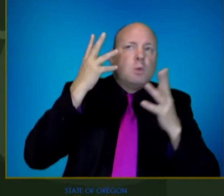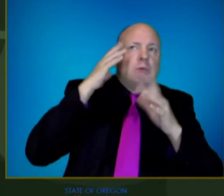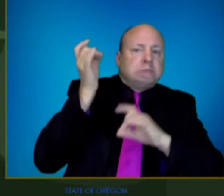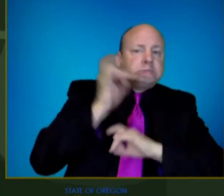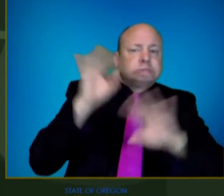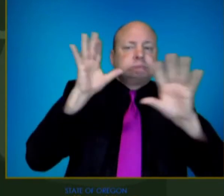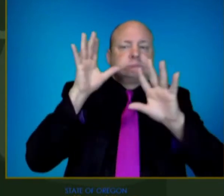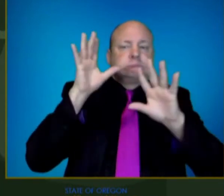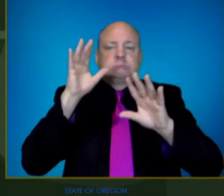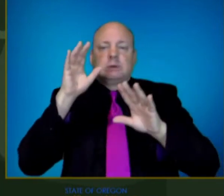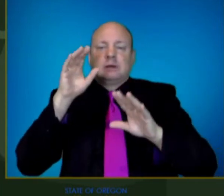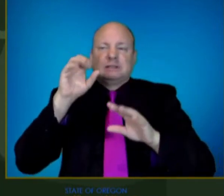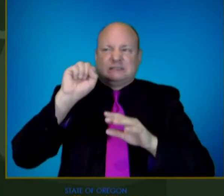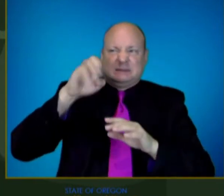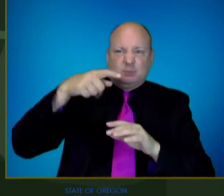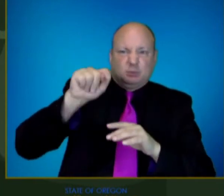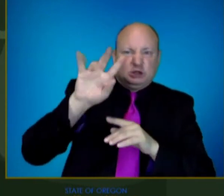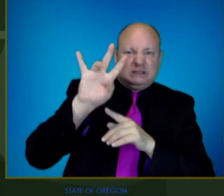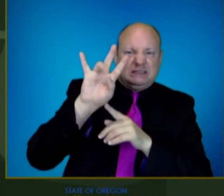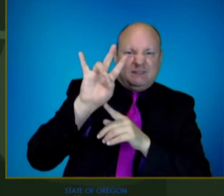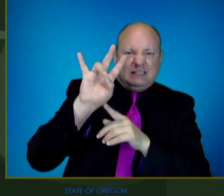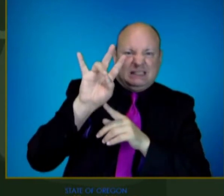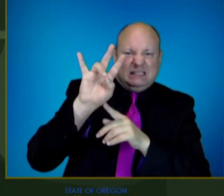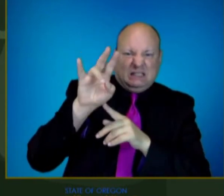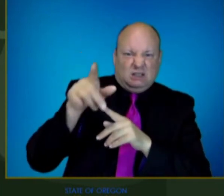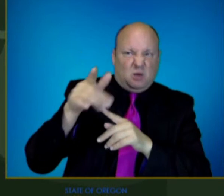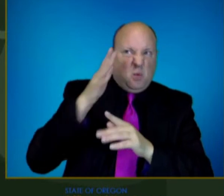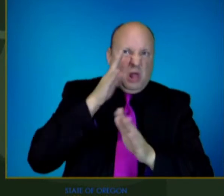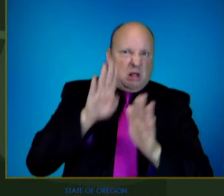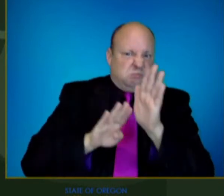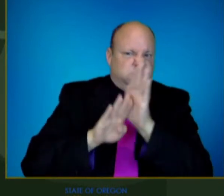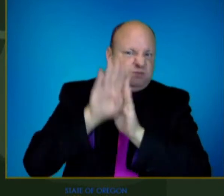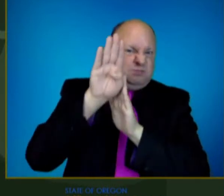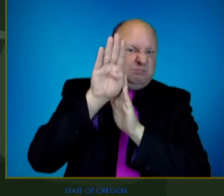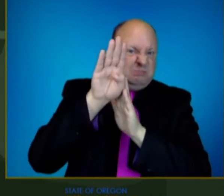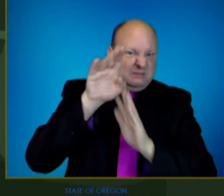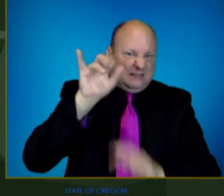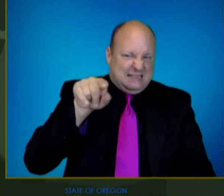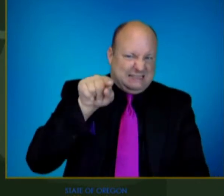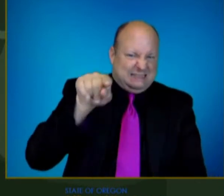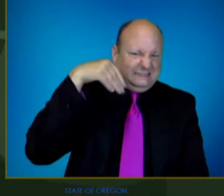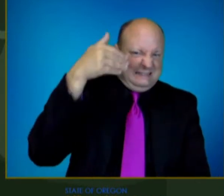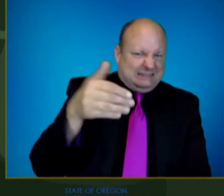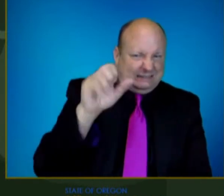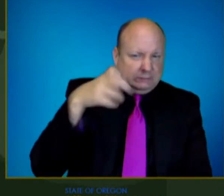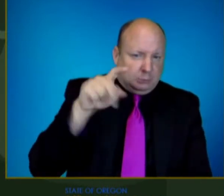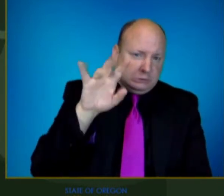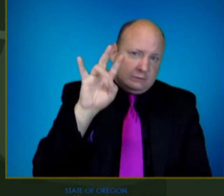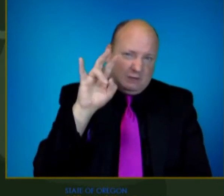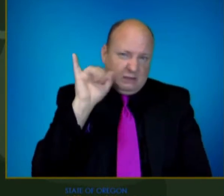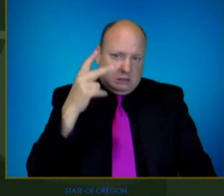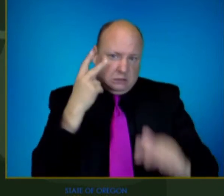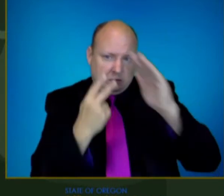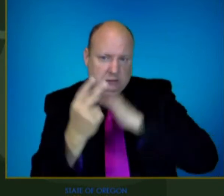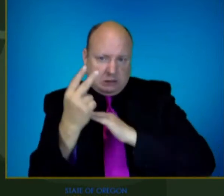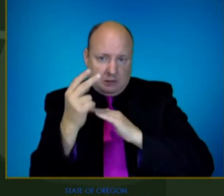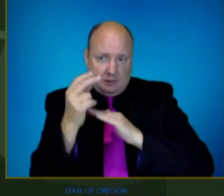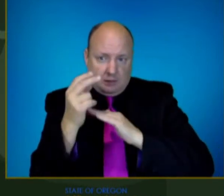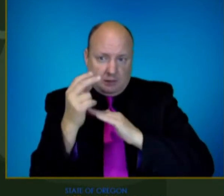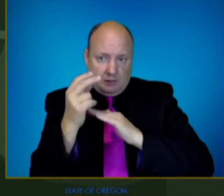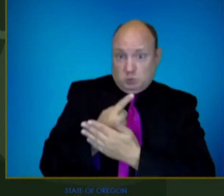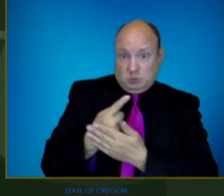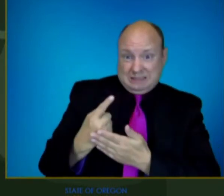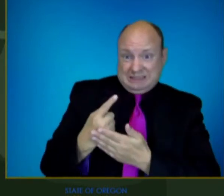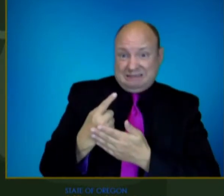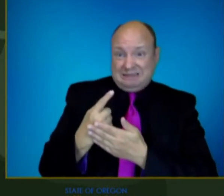to that. It will peak very high. During the last few weeks, we've had a number of county fairs.